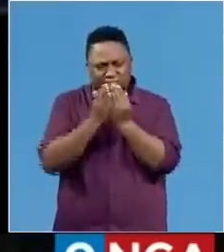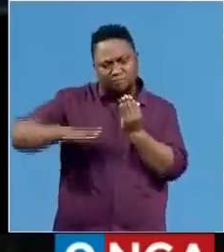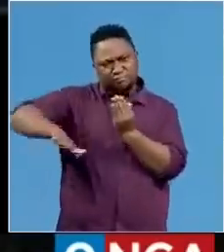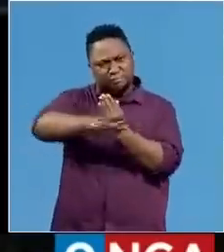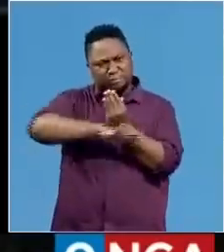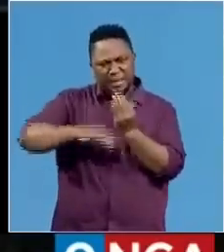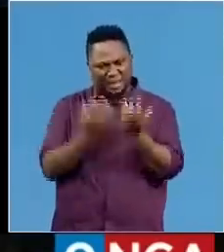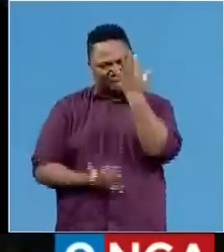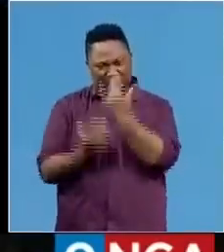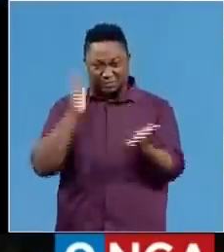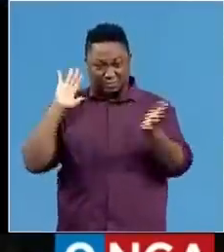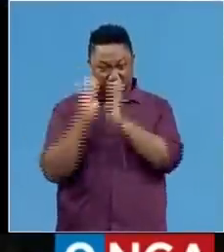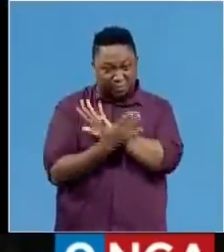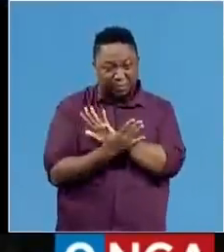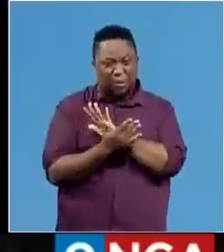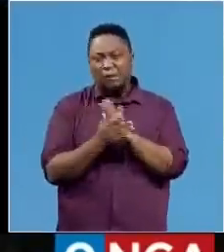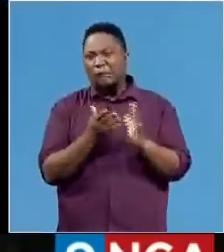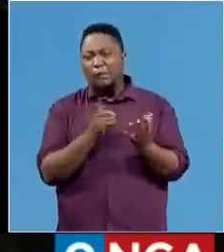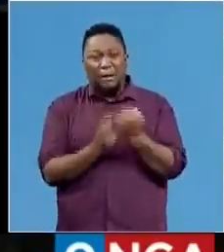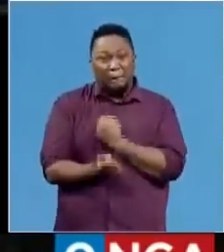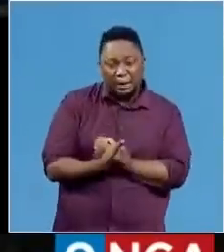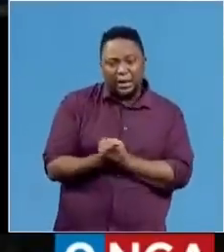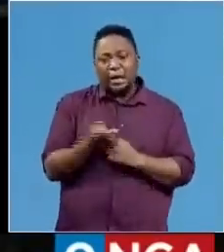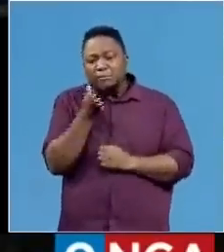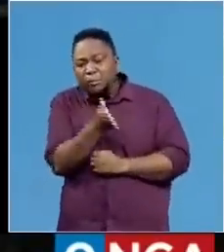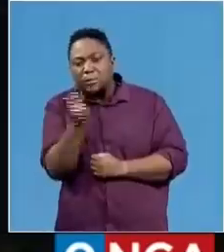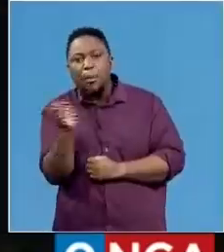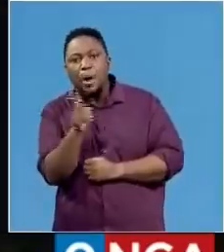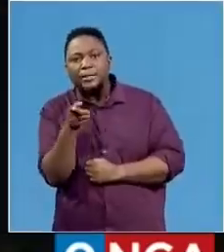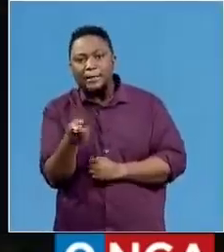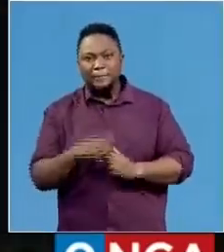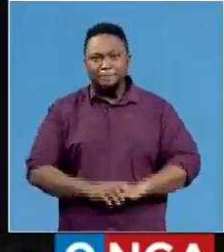here now, and what was in the library?